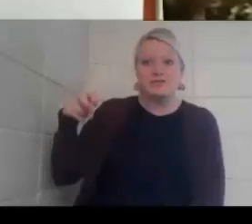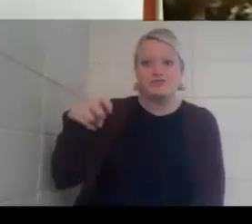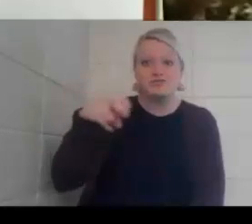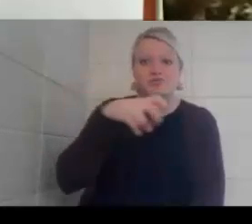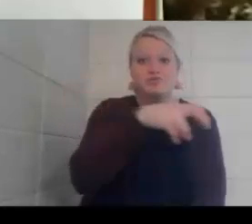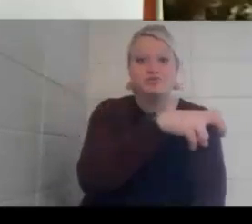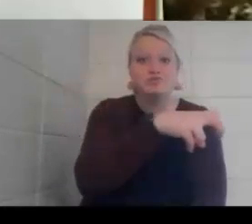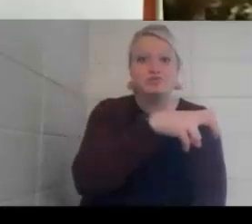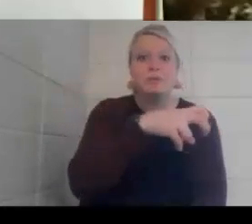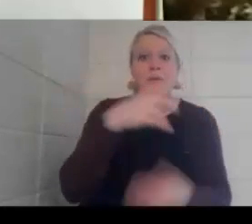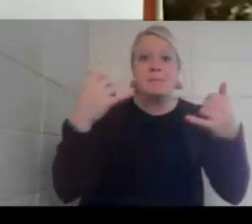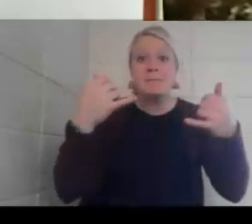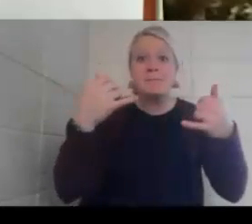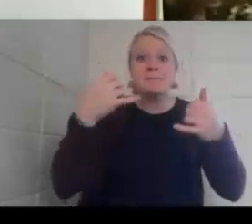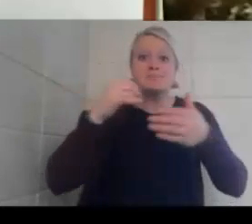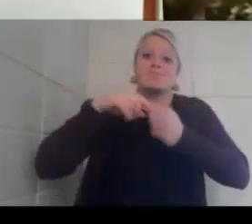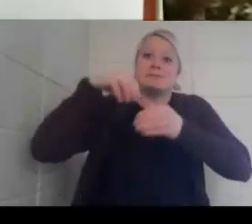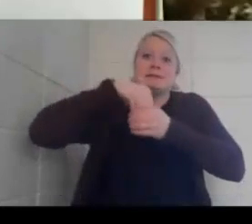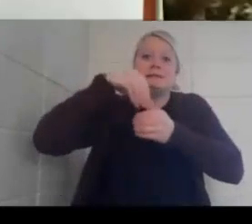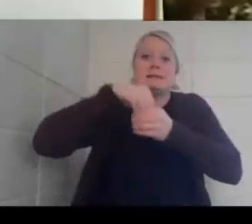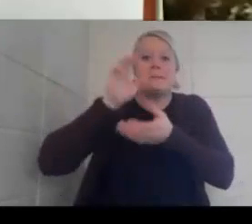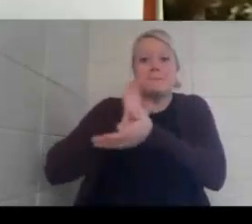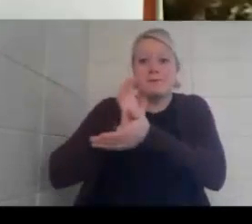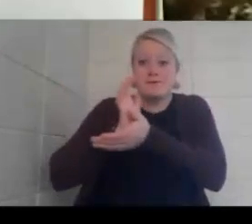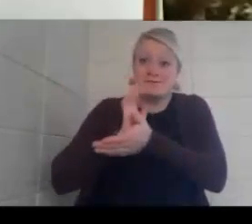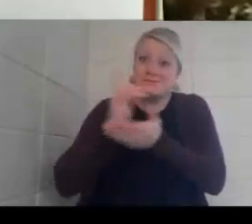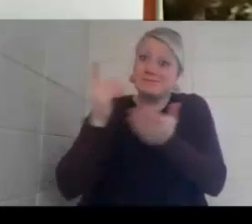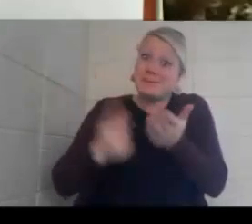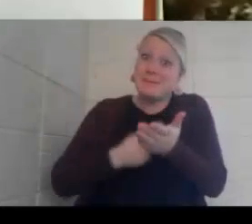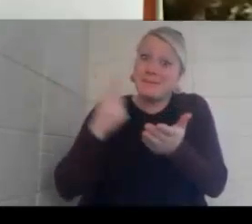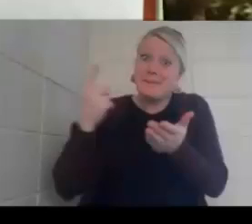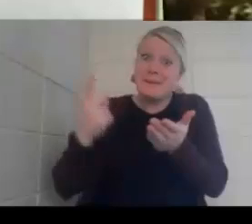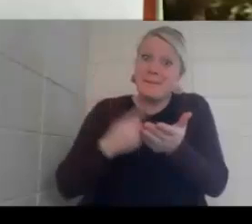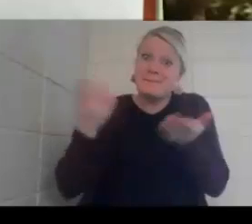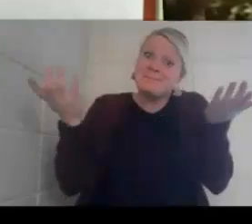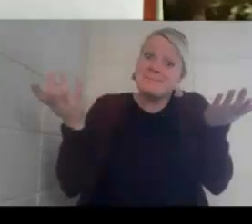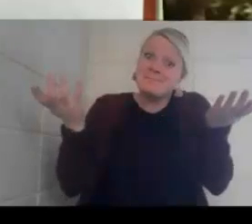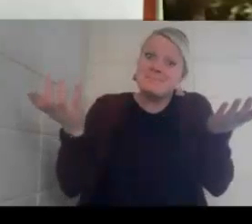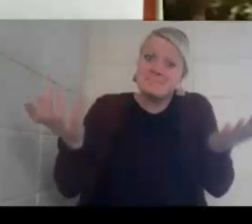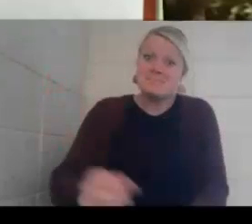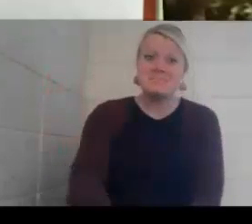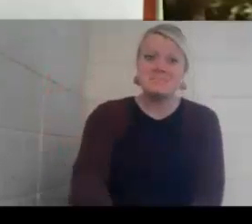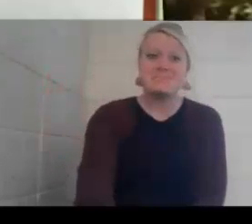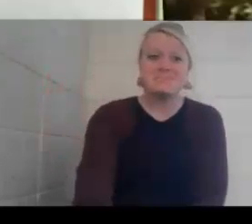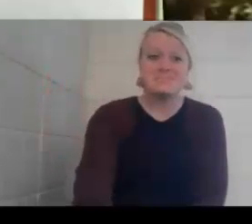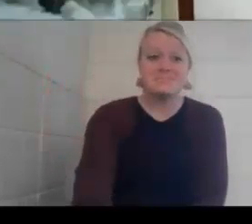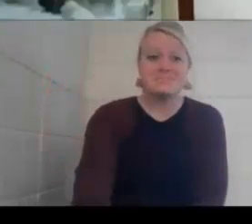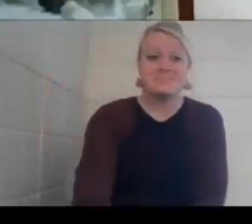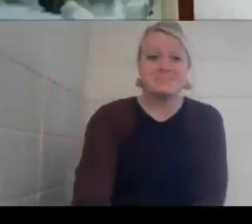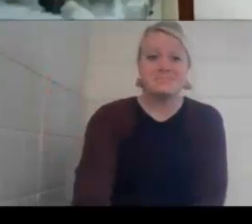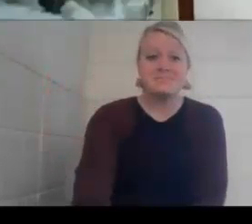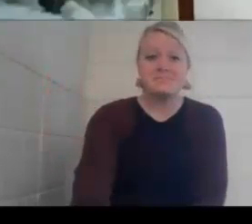Sometimes they're in movies too, where they're in movies where they can run